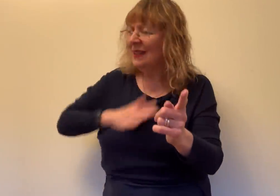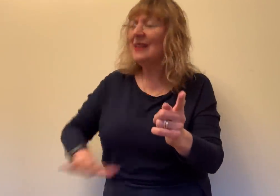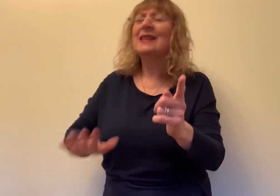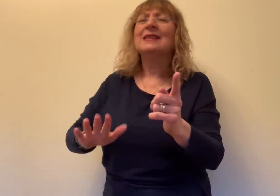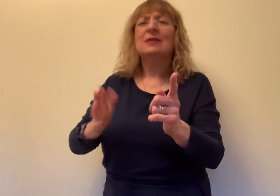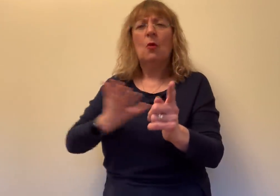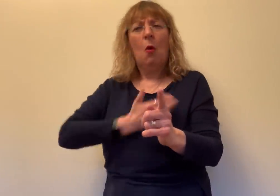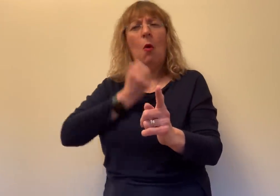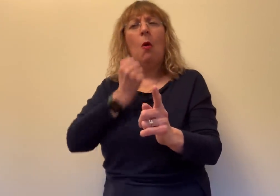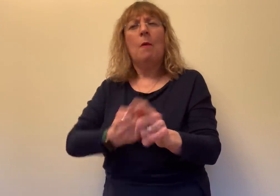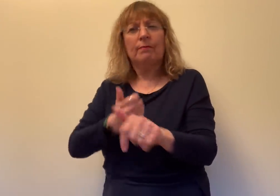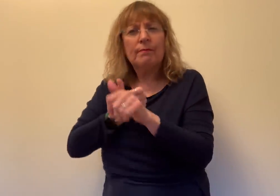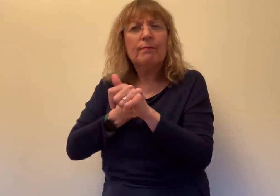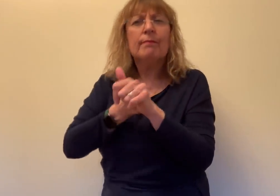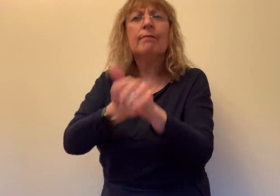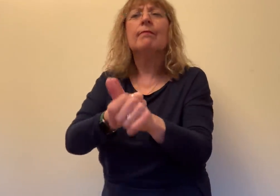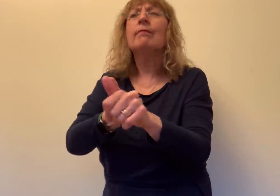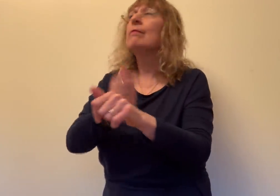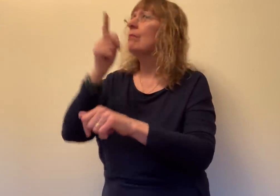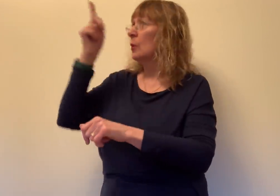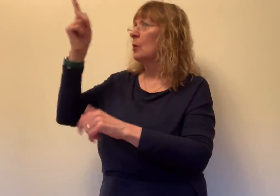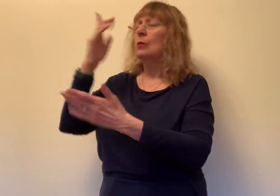now.